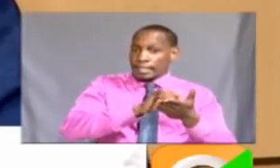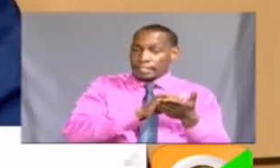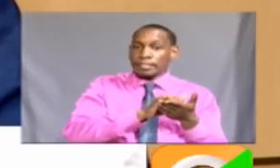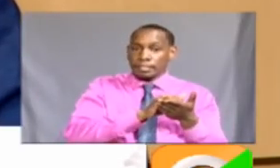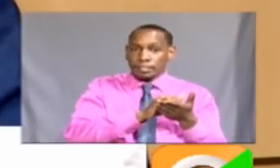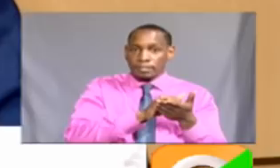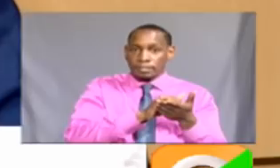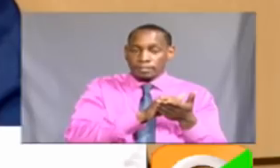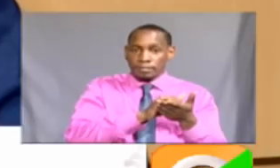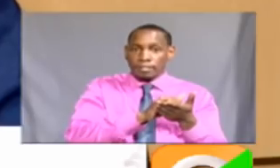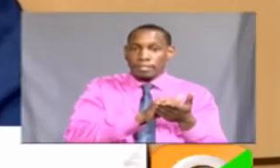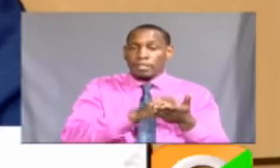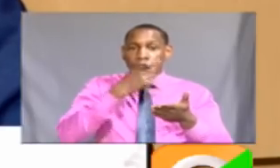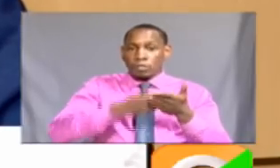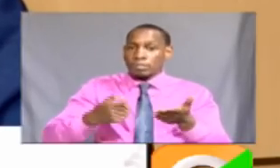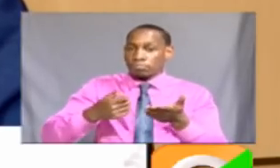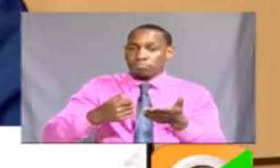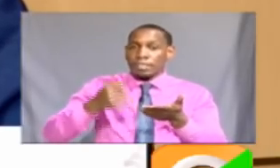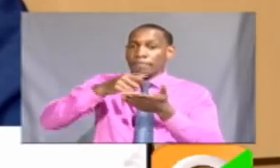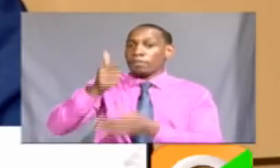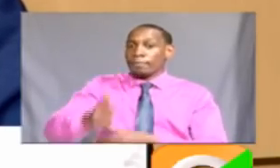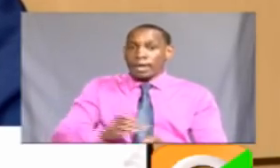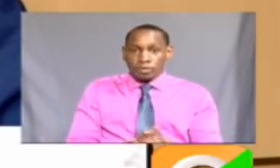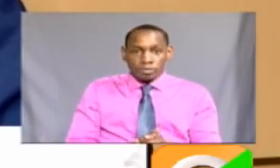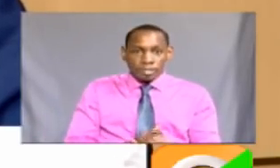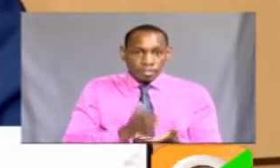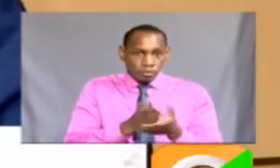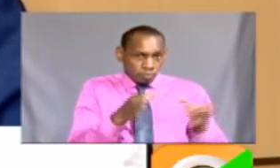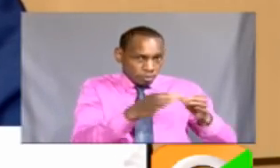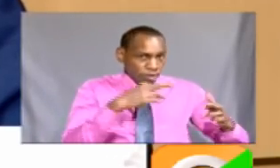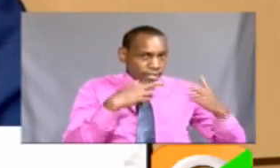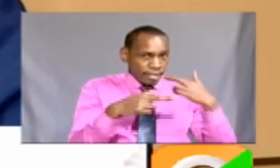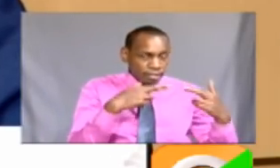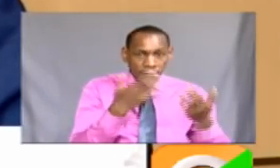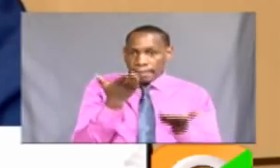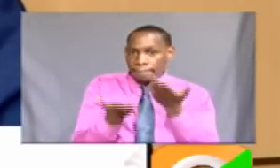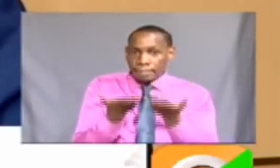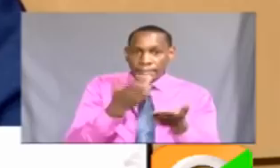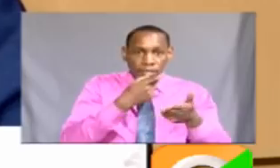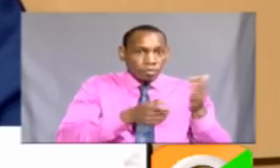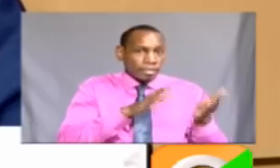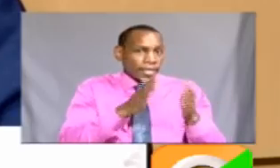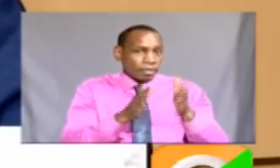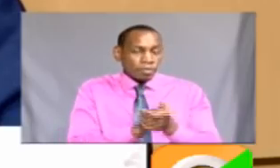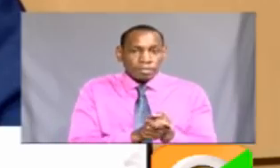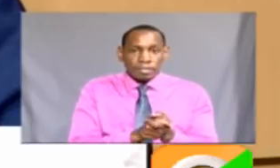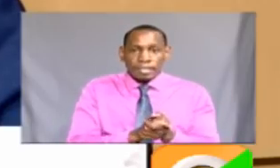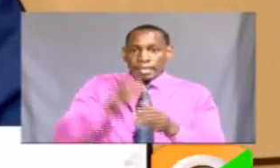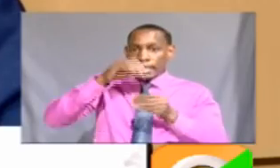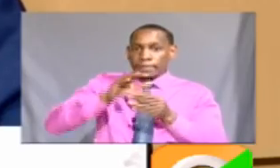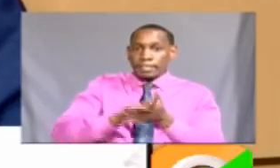again, more hidden costs. So we are looking at, for a small restaurant, probably around a capital injection